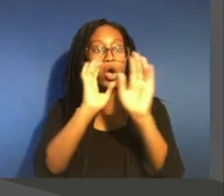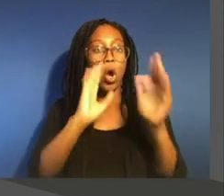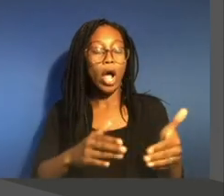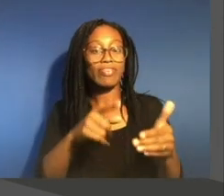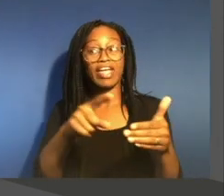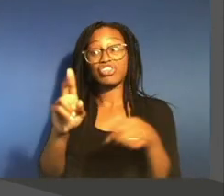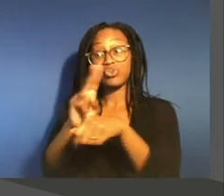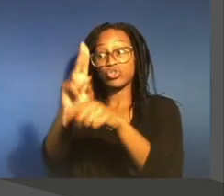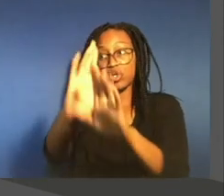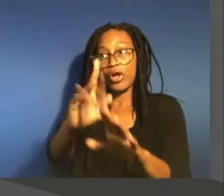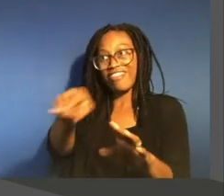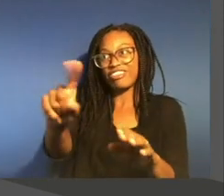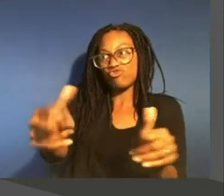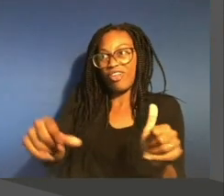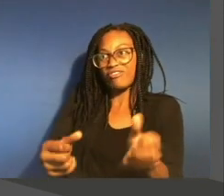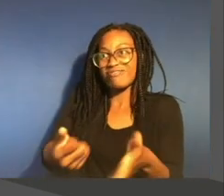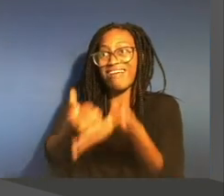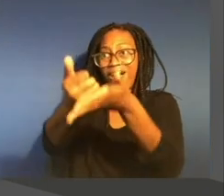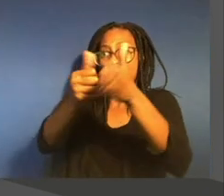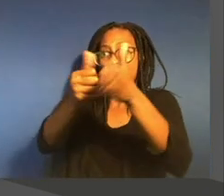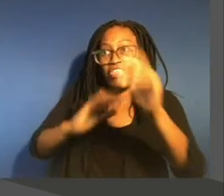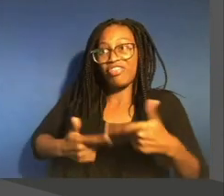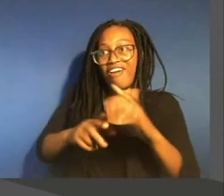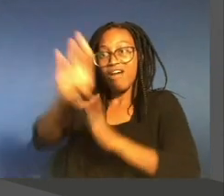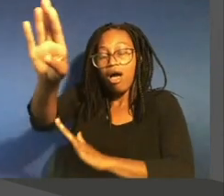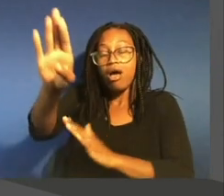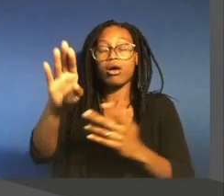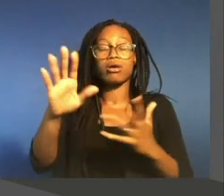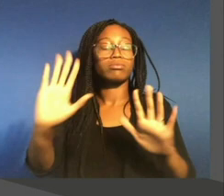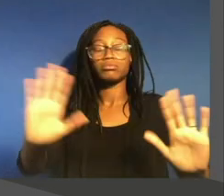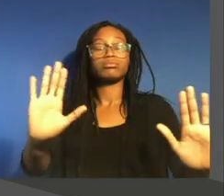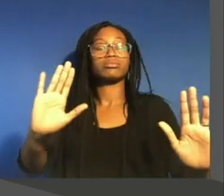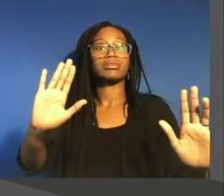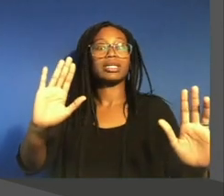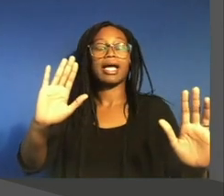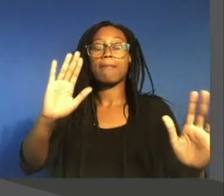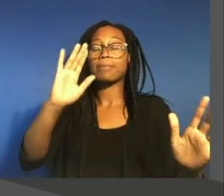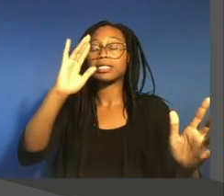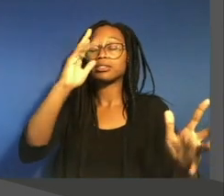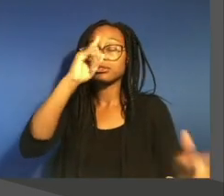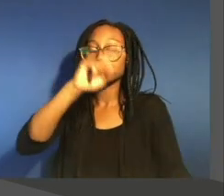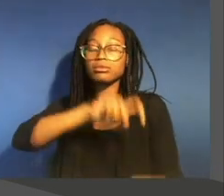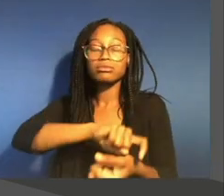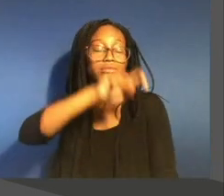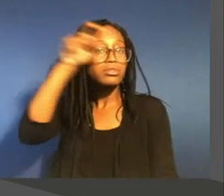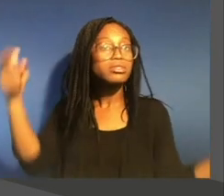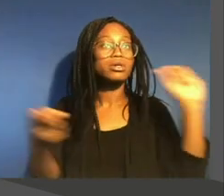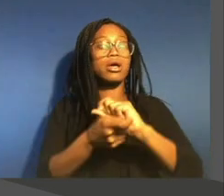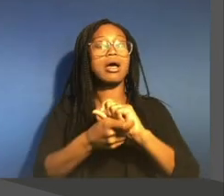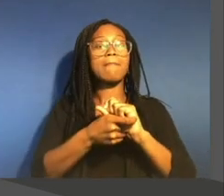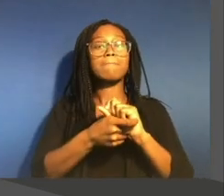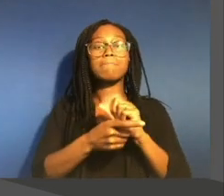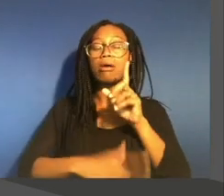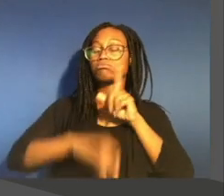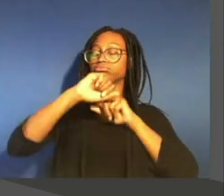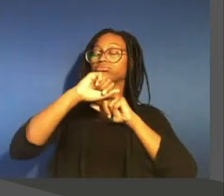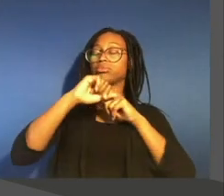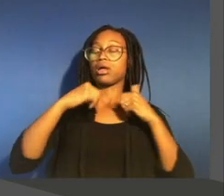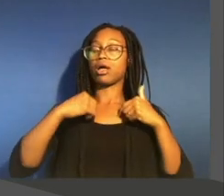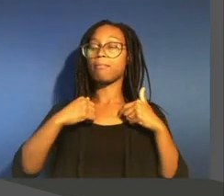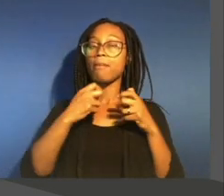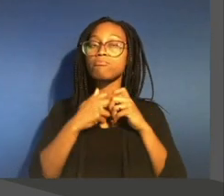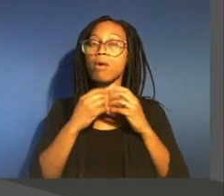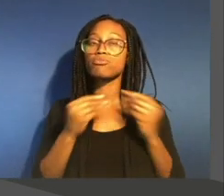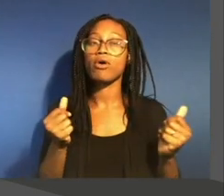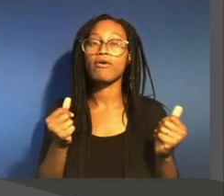trying to build for. I think it completely changes the way you think, and it completely changes the way you problem solve. This project is really something